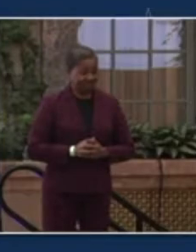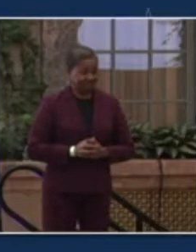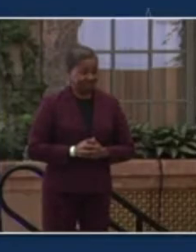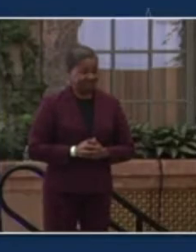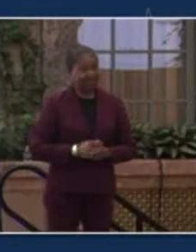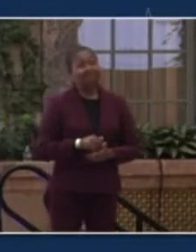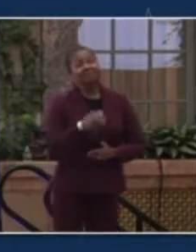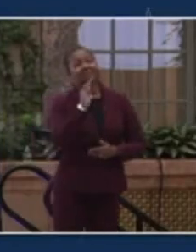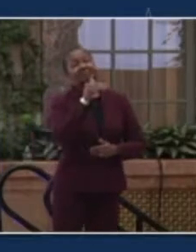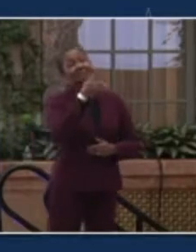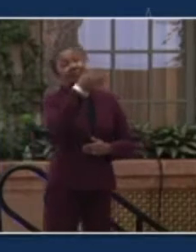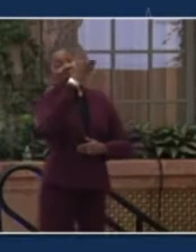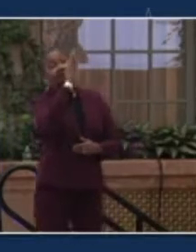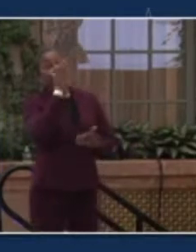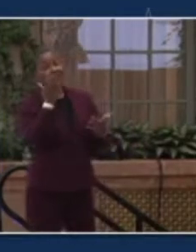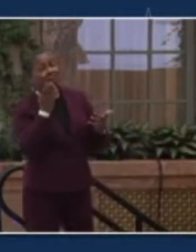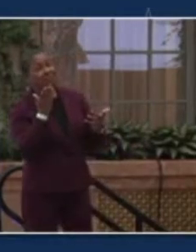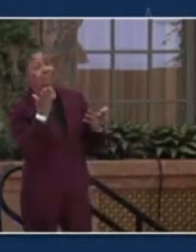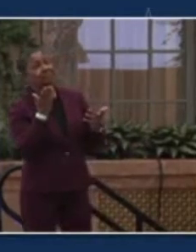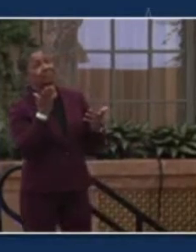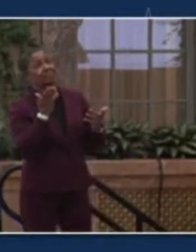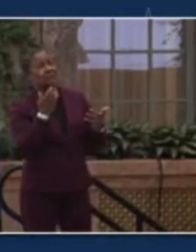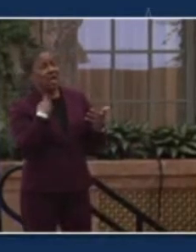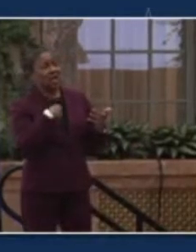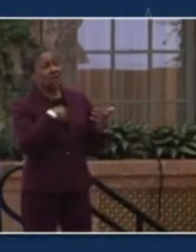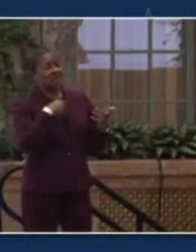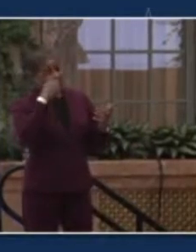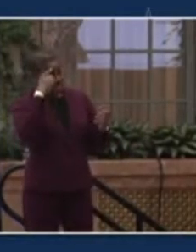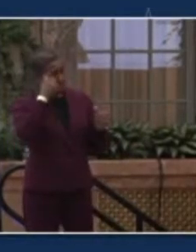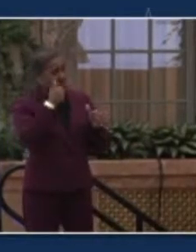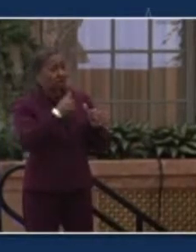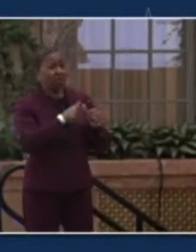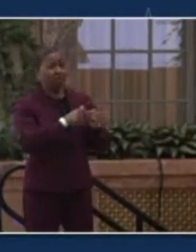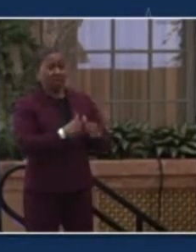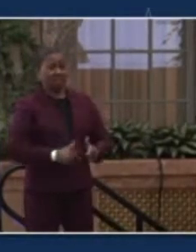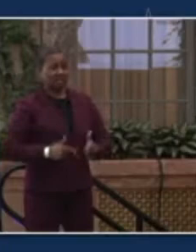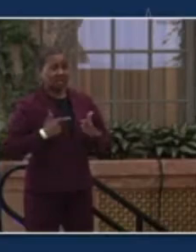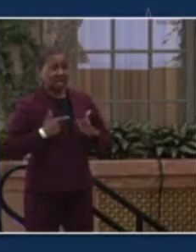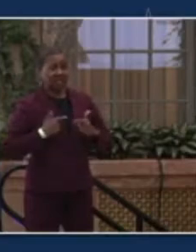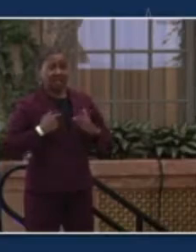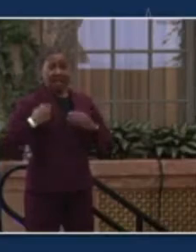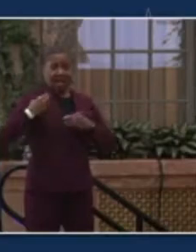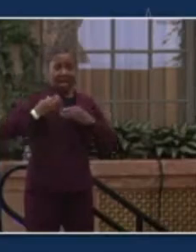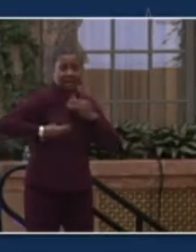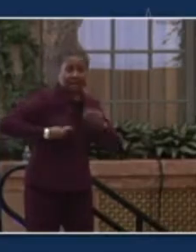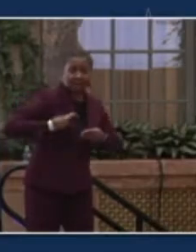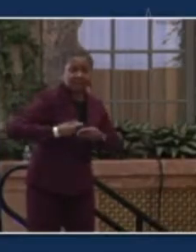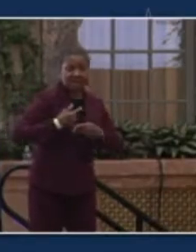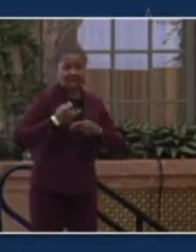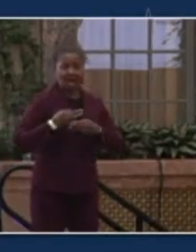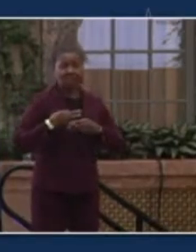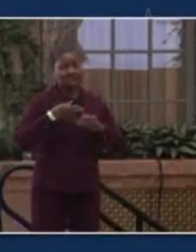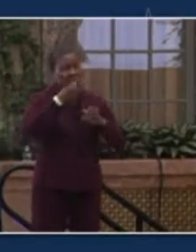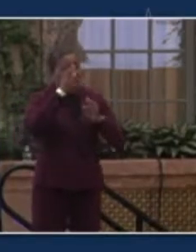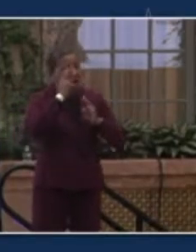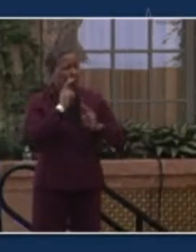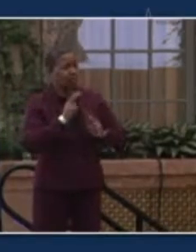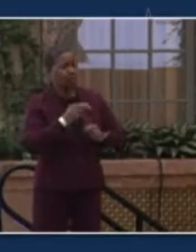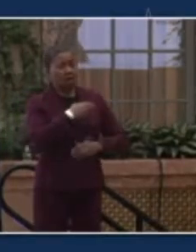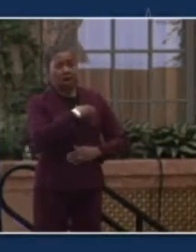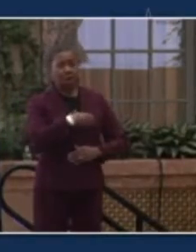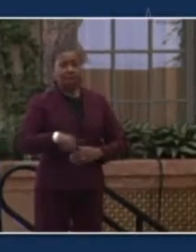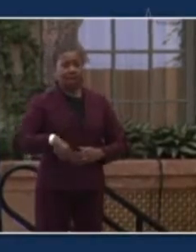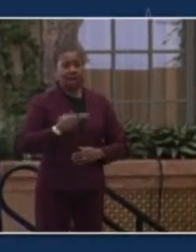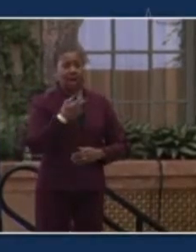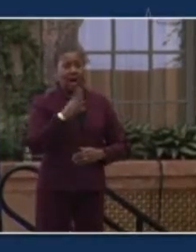Dear Father God, as we commemorate the life and legacy of the Honorable Mayor